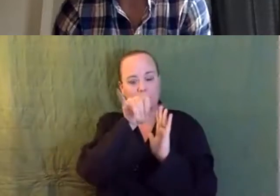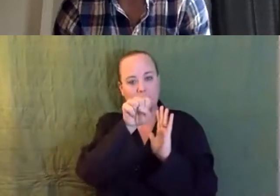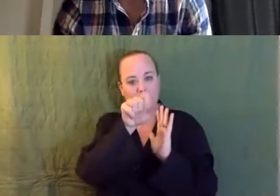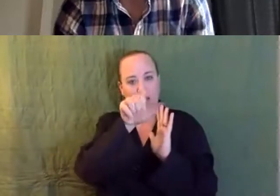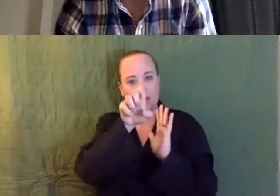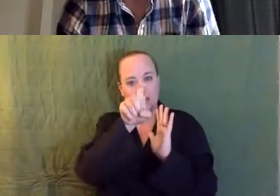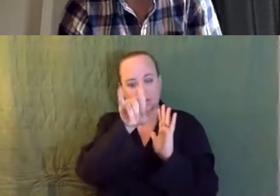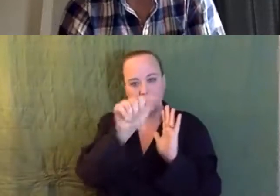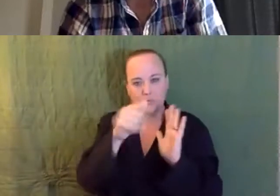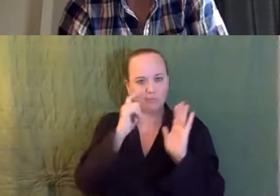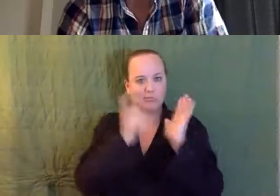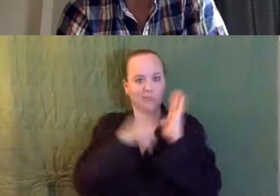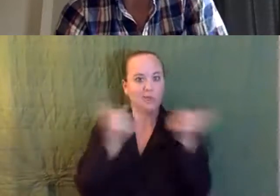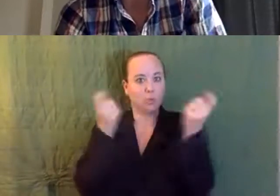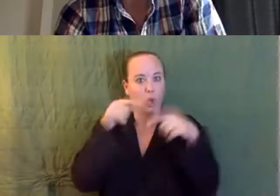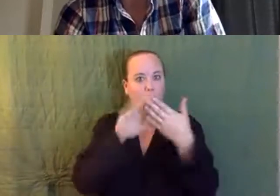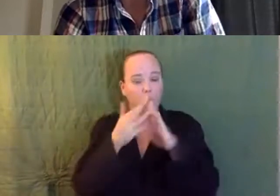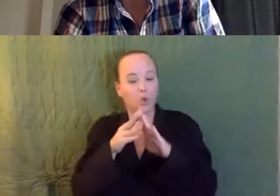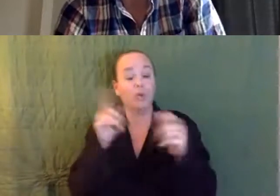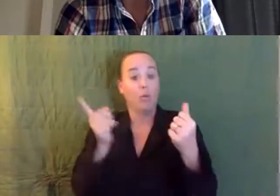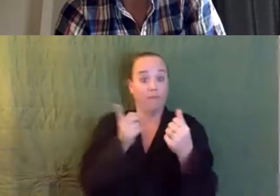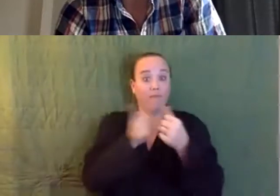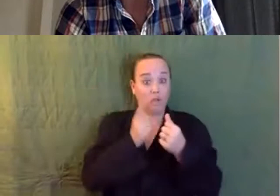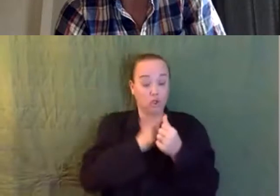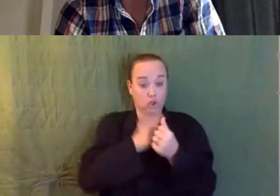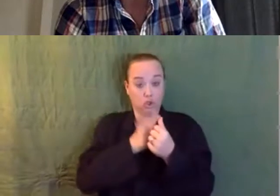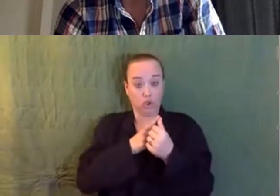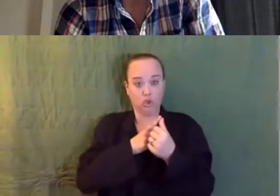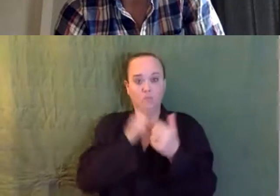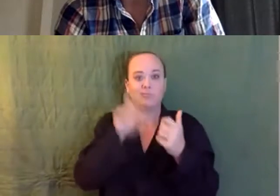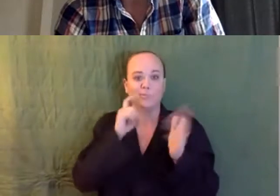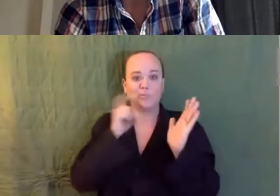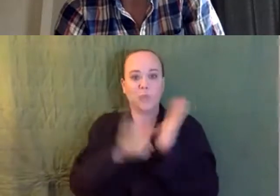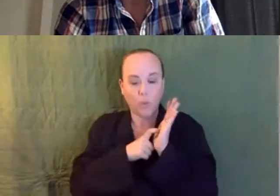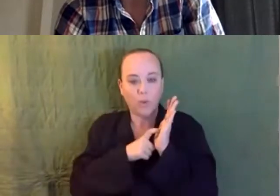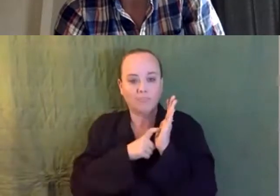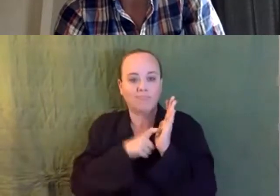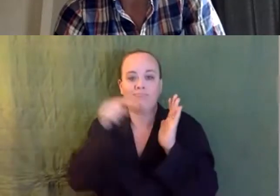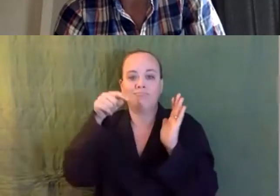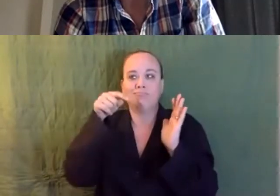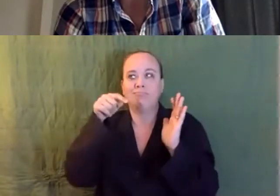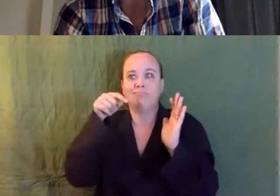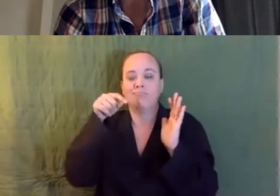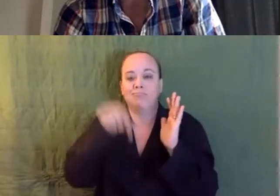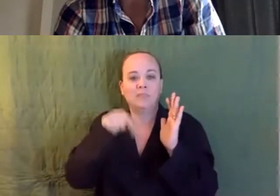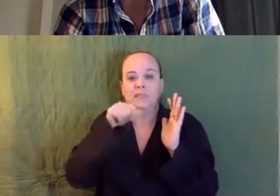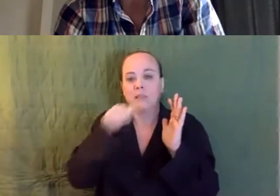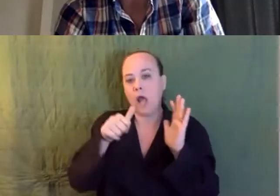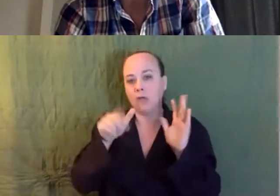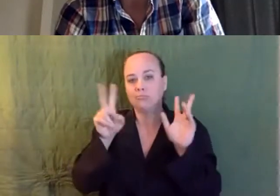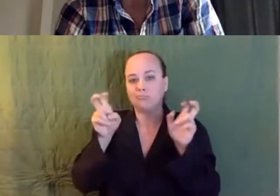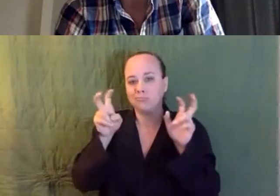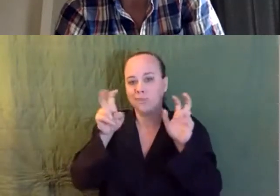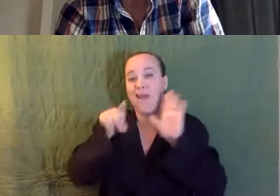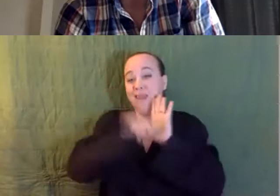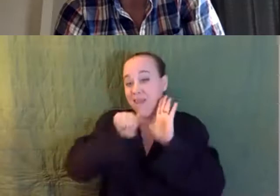Sure. Well, first, I mean, we have, like you said, we have to recognize that this is not so much a problem in a negative